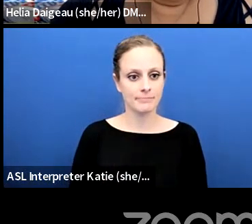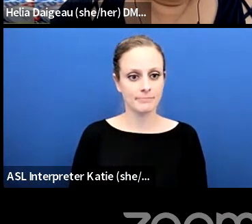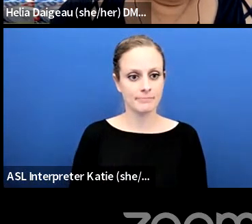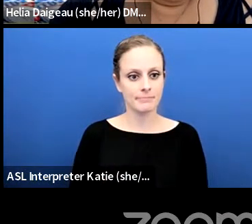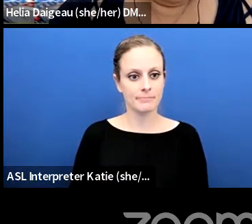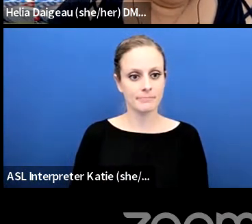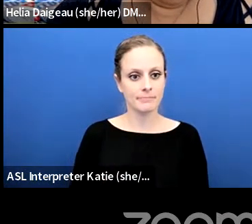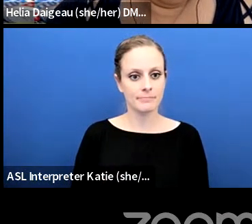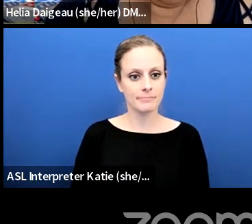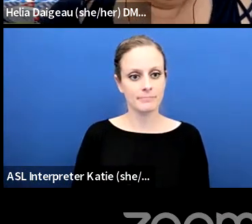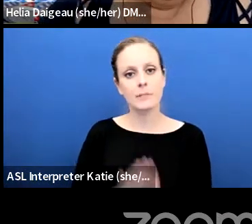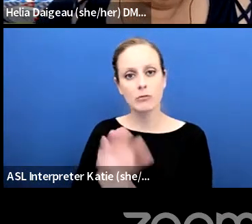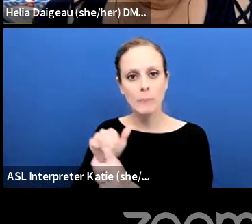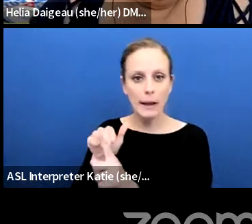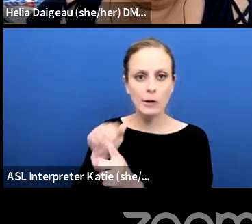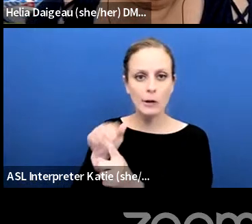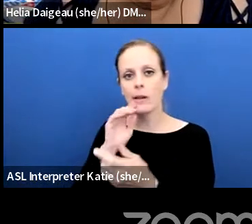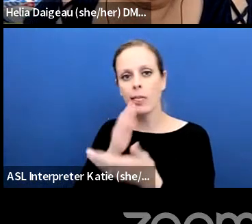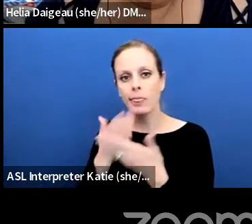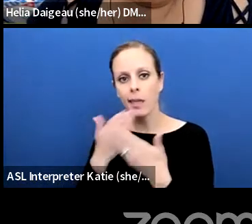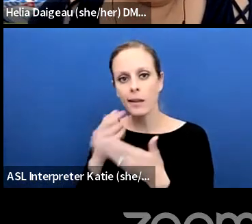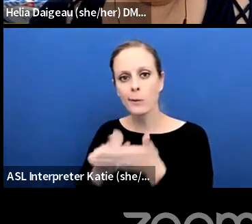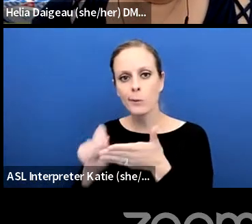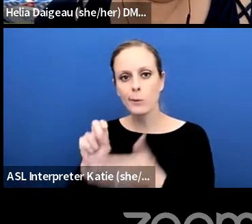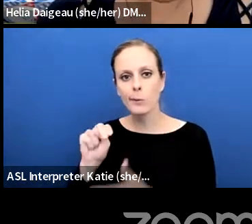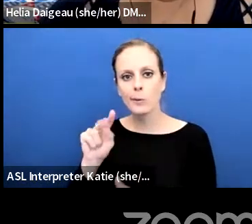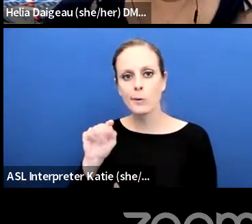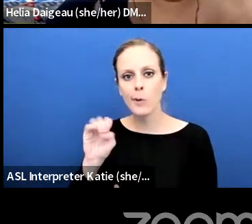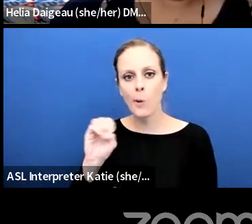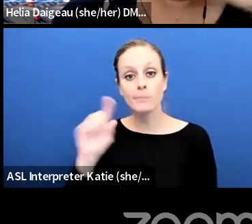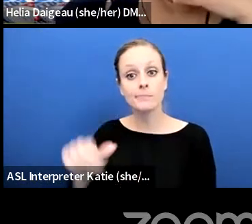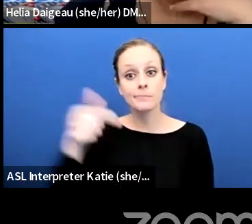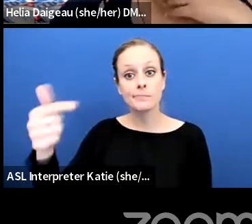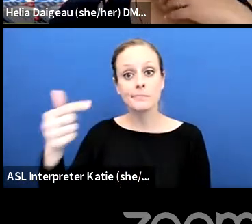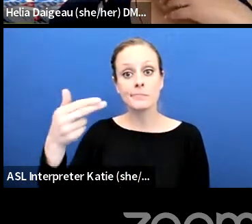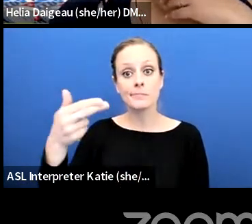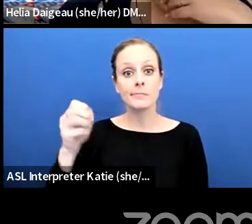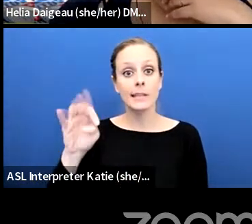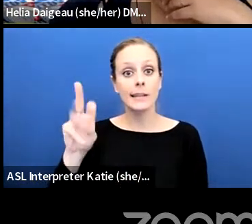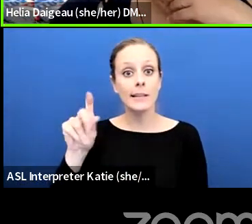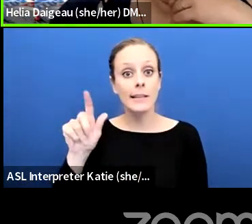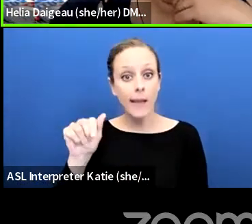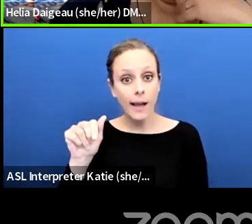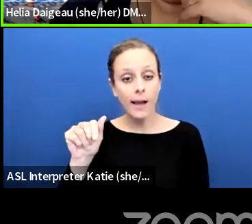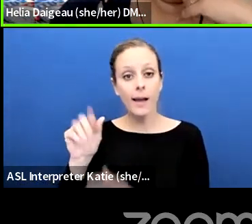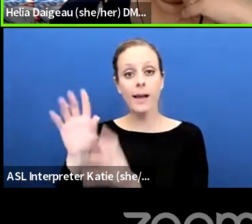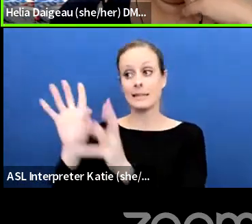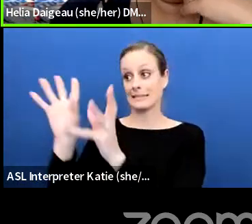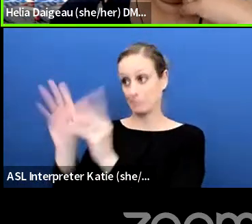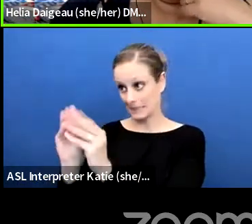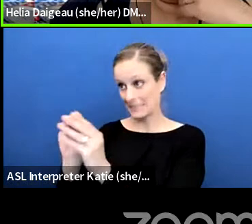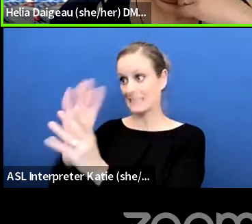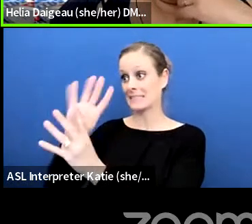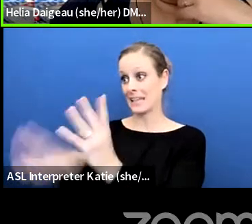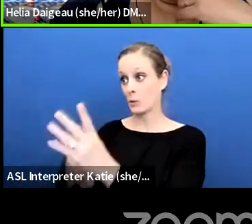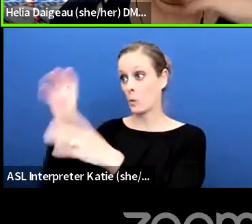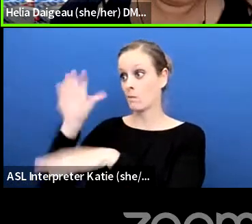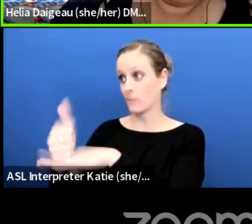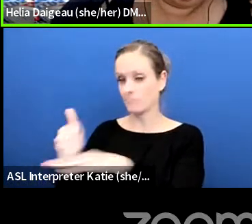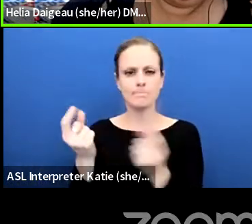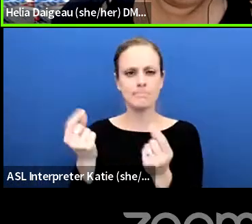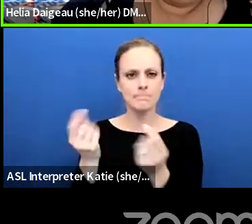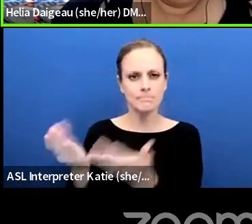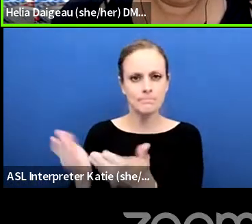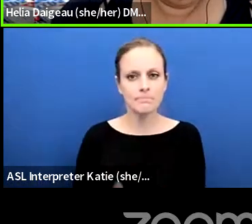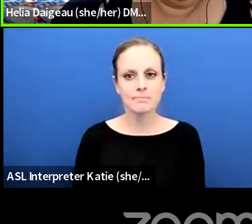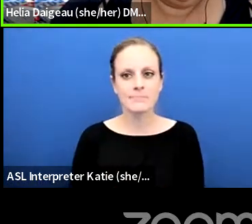Helia? Do you have any good handouts or good tactics when you actually have your meeting scheduled? Yeah, I really liked what Ben